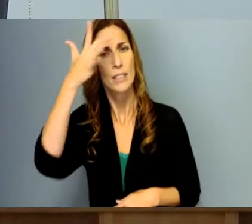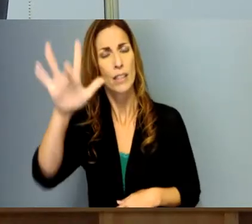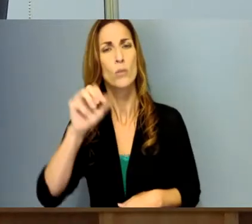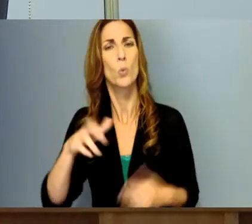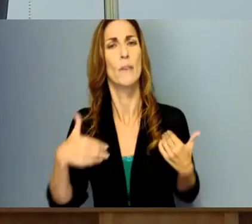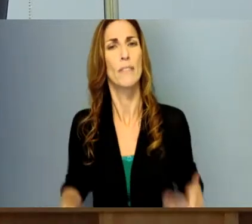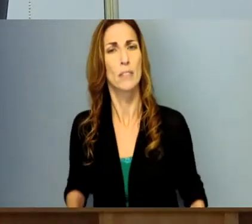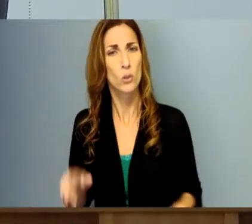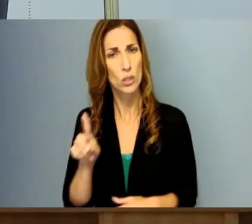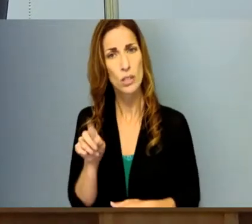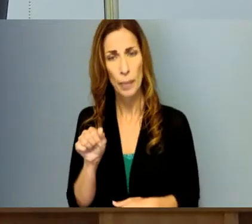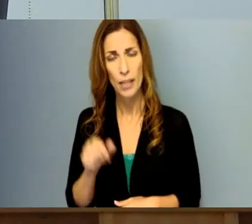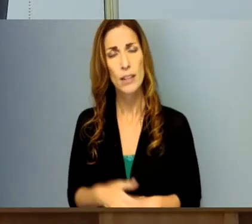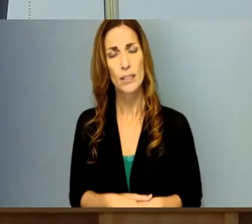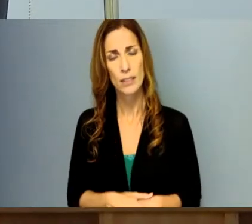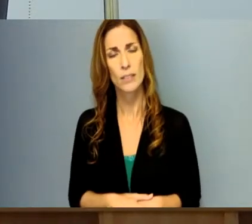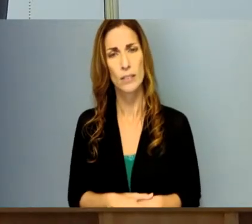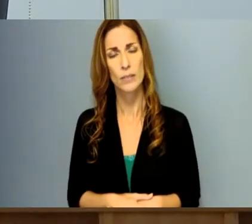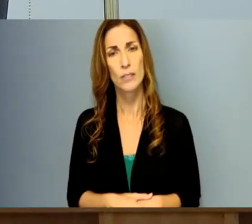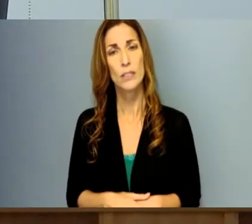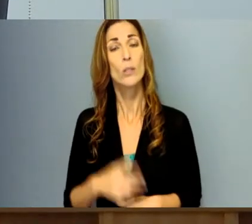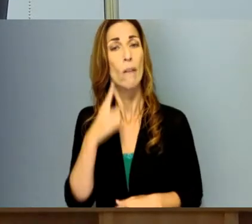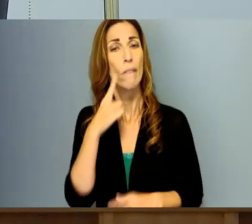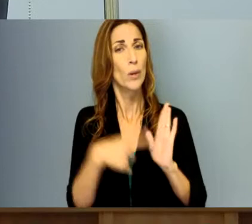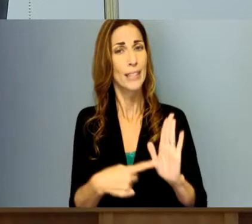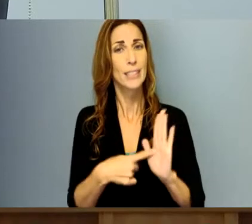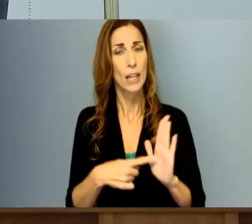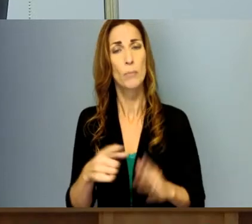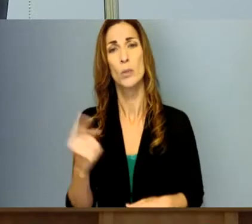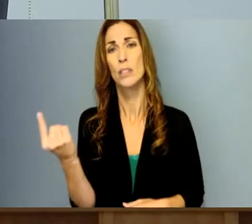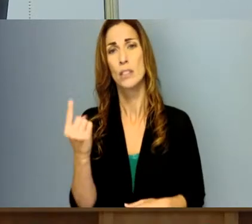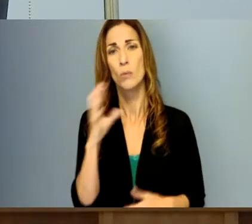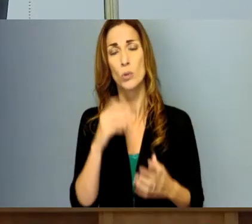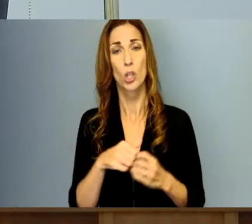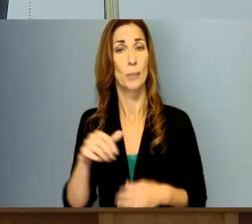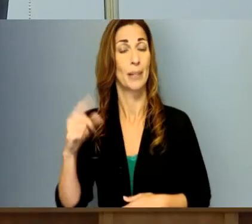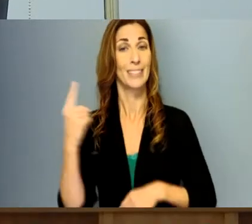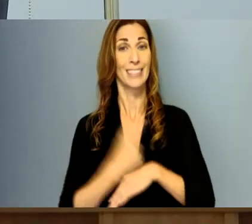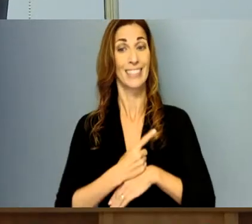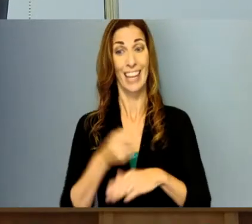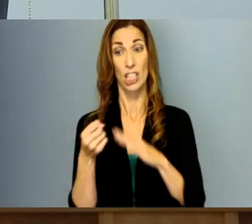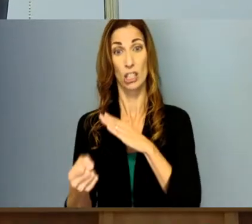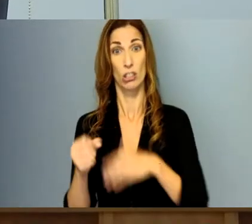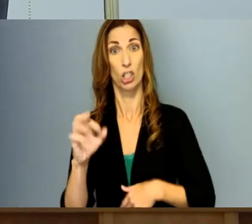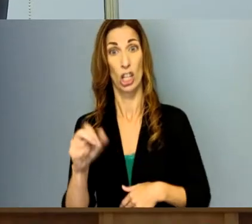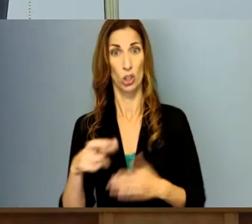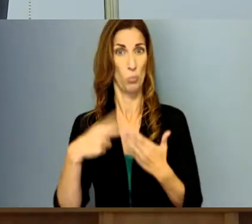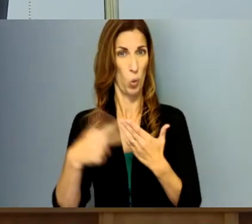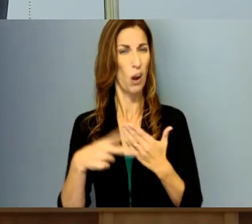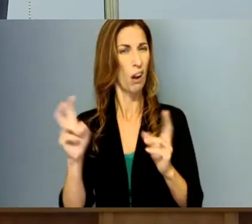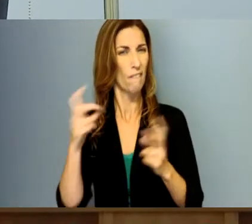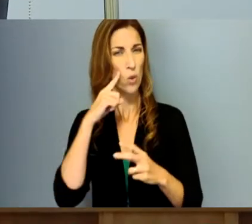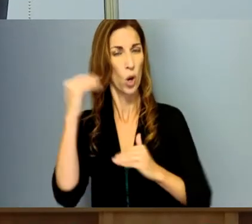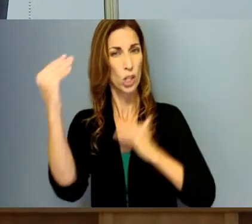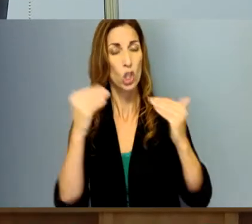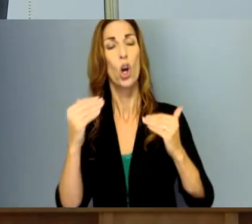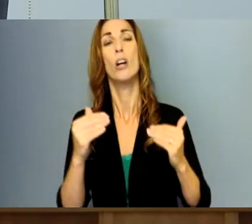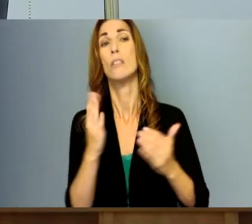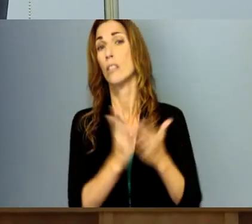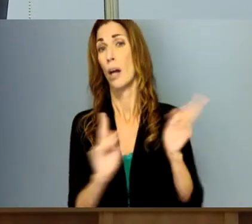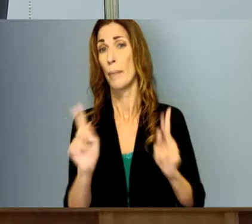physical disability. And so, for example, someone asked about a day shelter for adults. You know, there are people